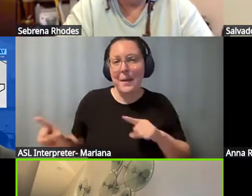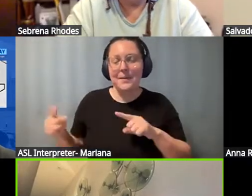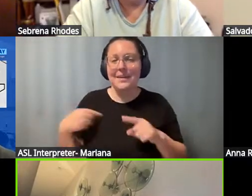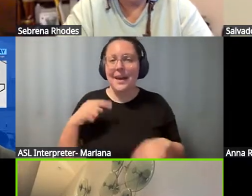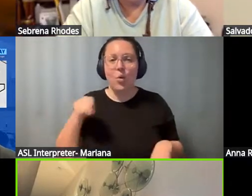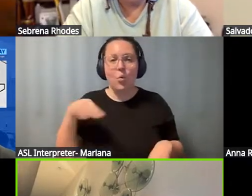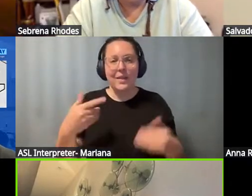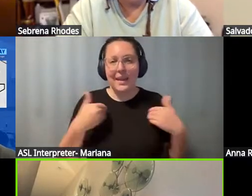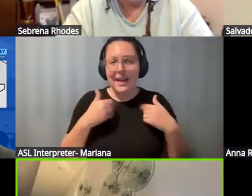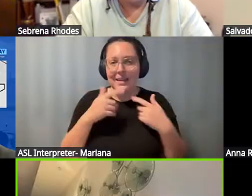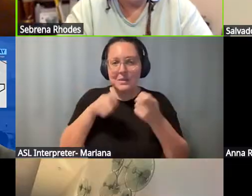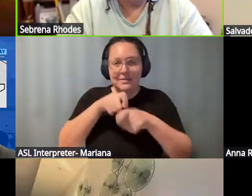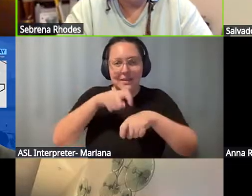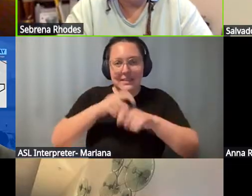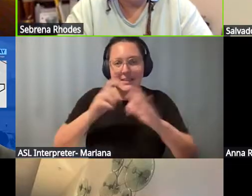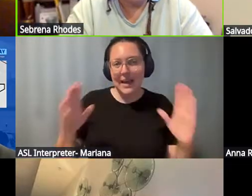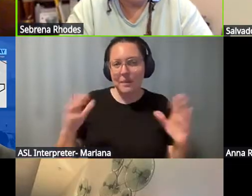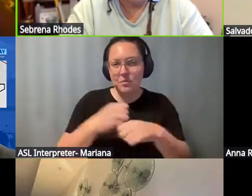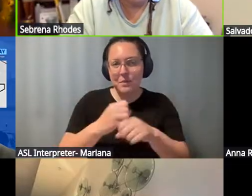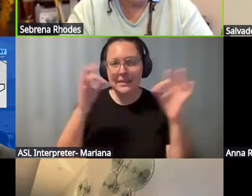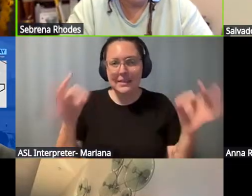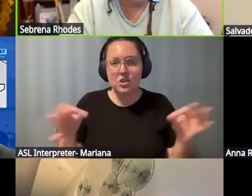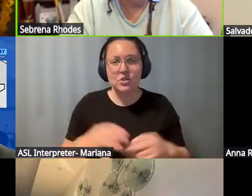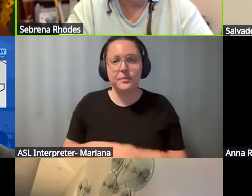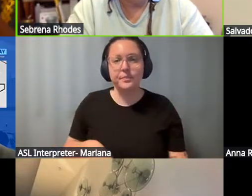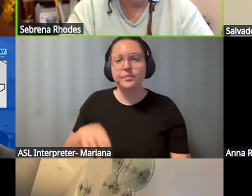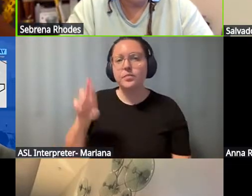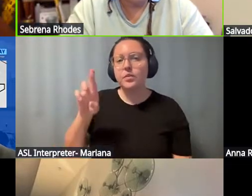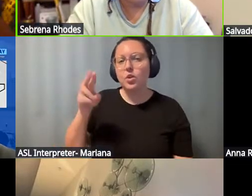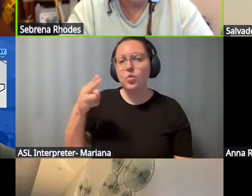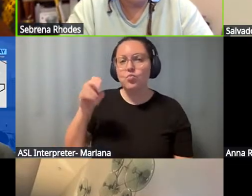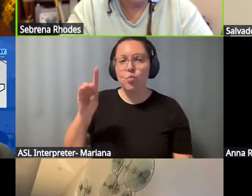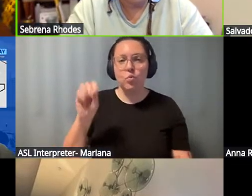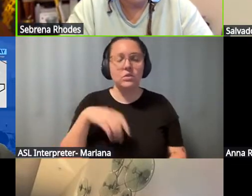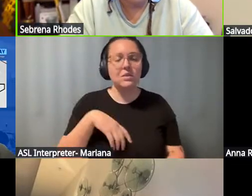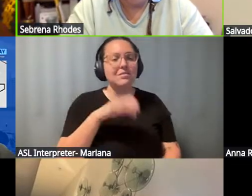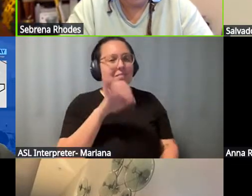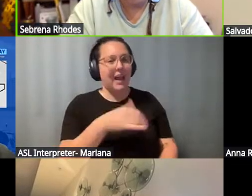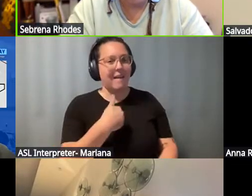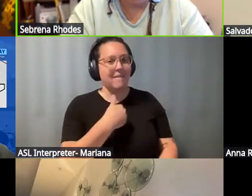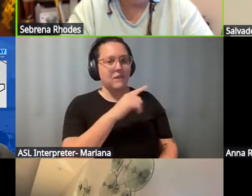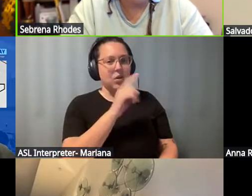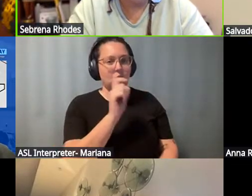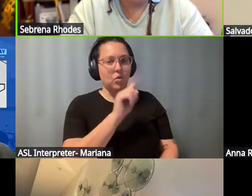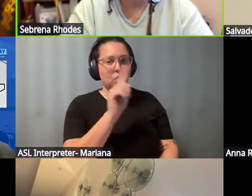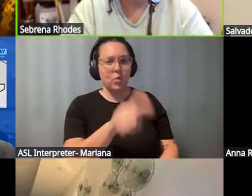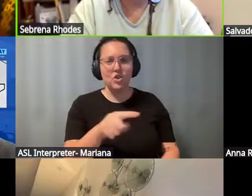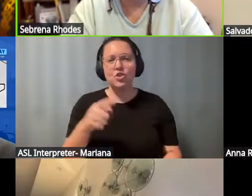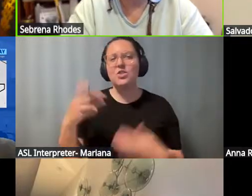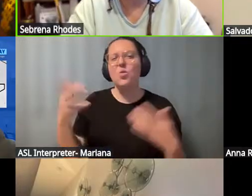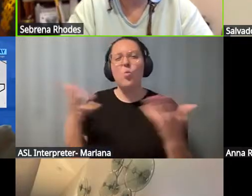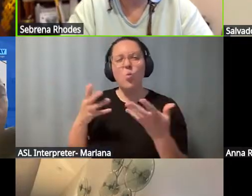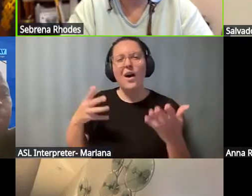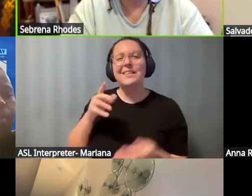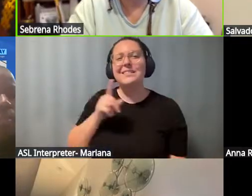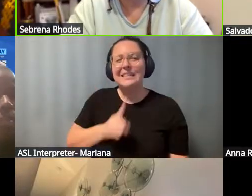decision. And there was a question, what is an Amazon hub?